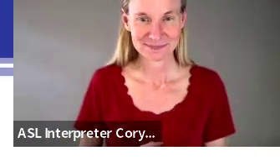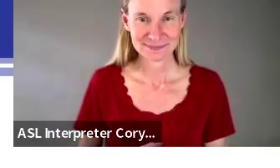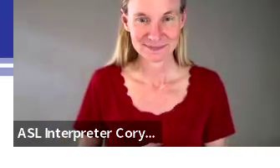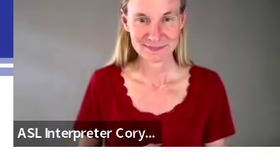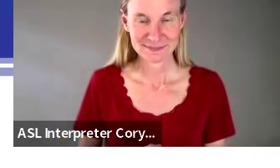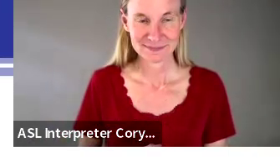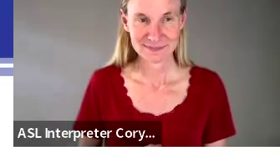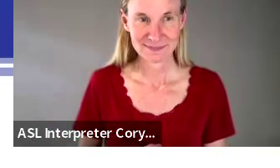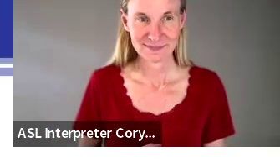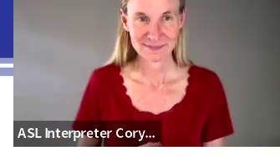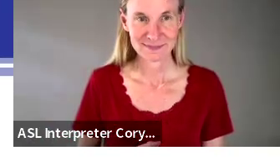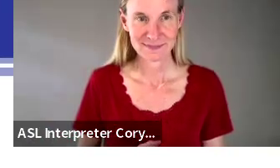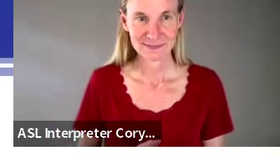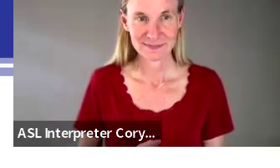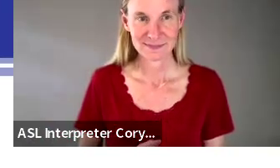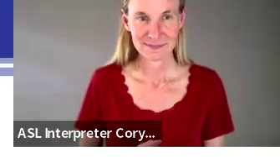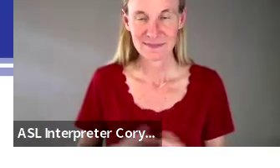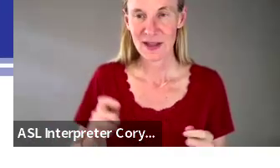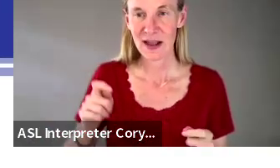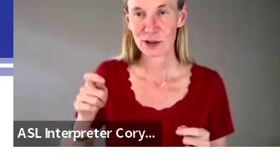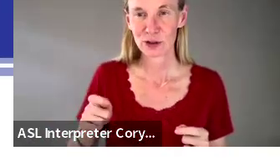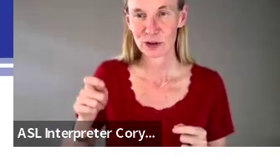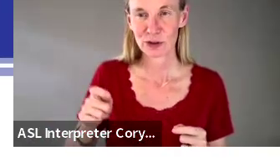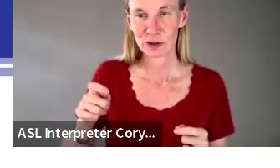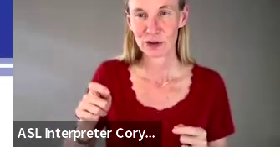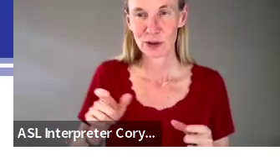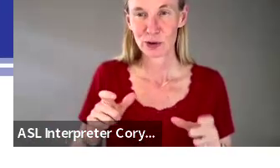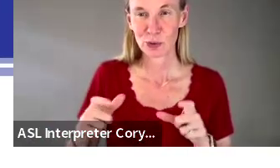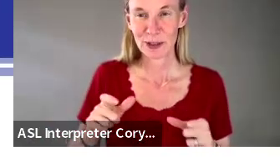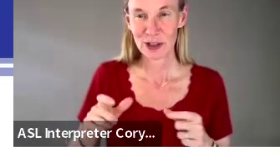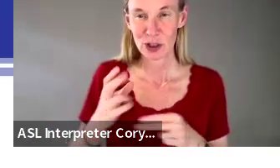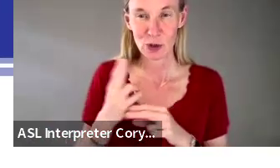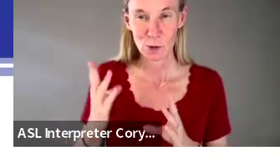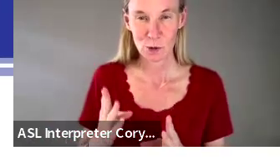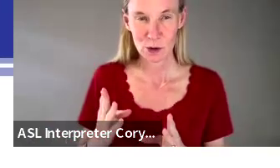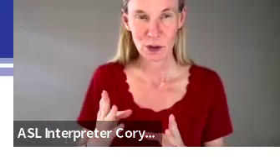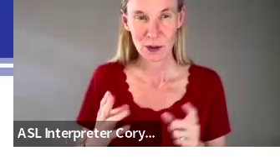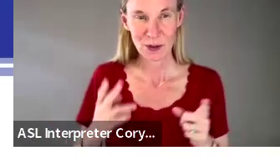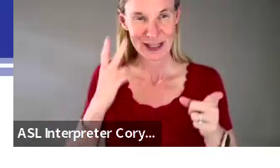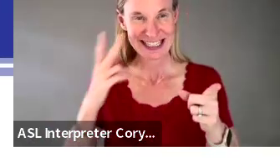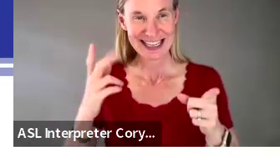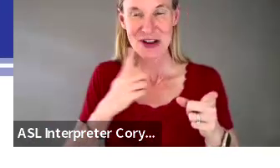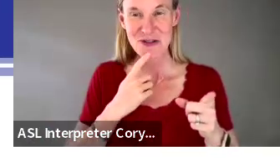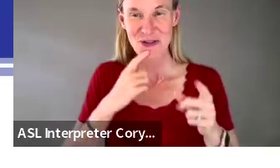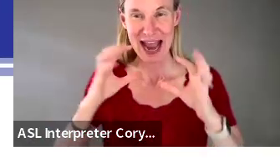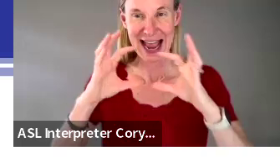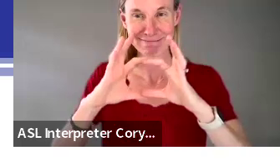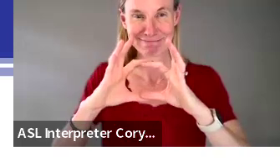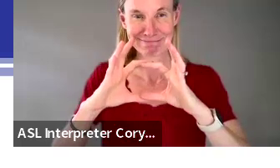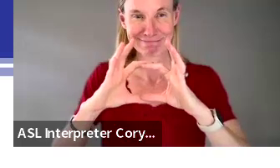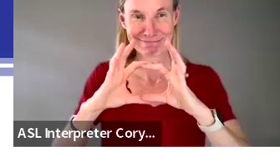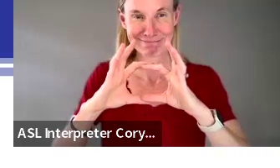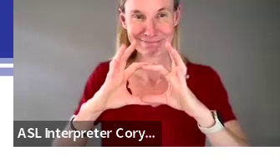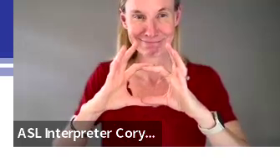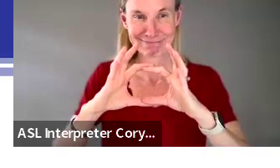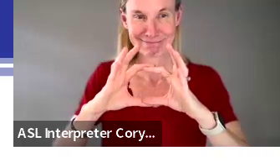So a switch user. And I have an example of a switch up at the top of the screen, which is a classic Jelly